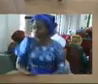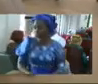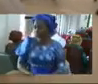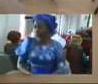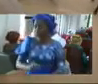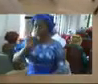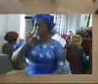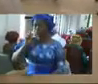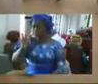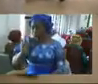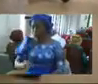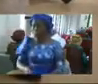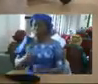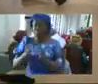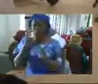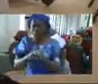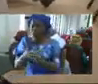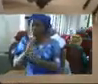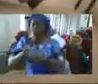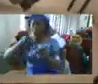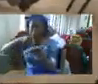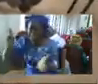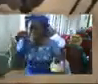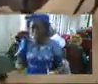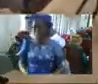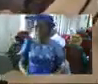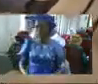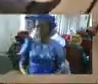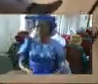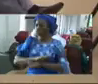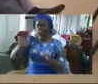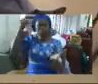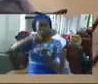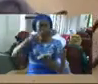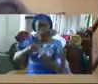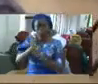Then call on him in the day of trouble. And he will answer you.